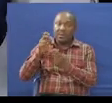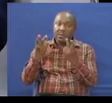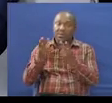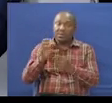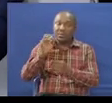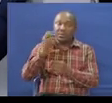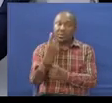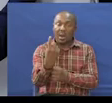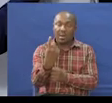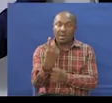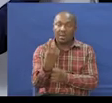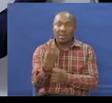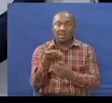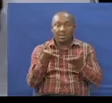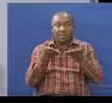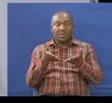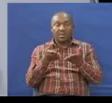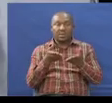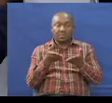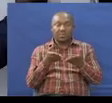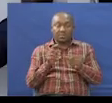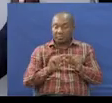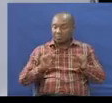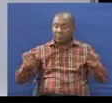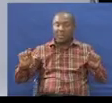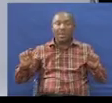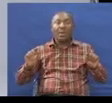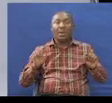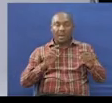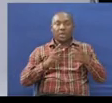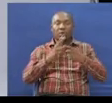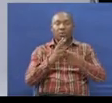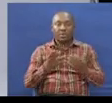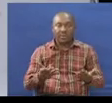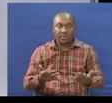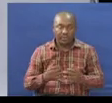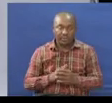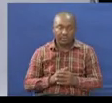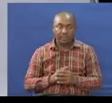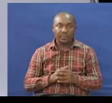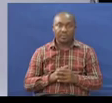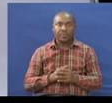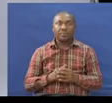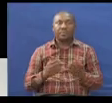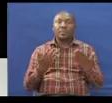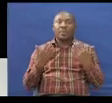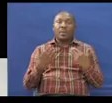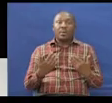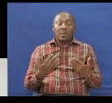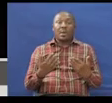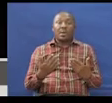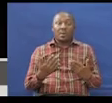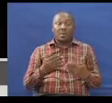X is equal to 1. That is our solution for that question.